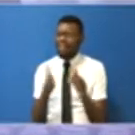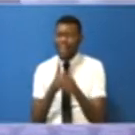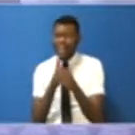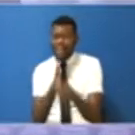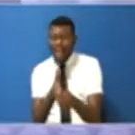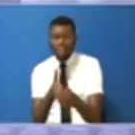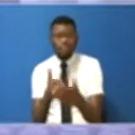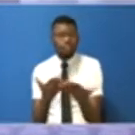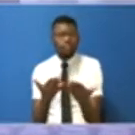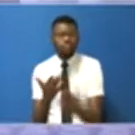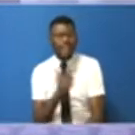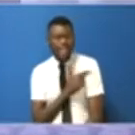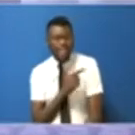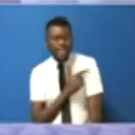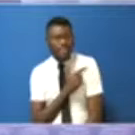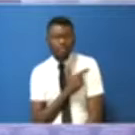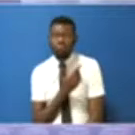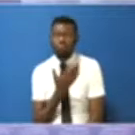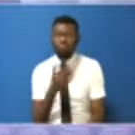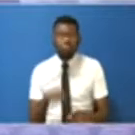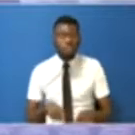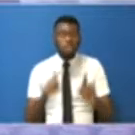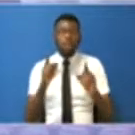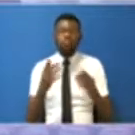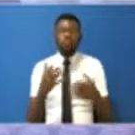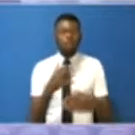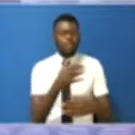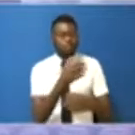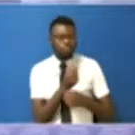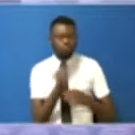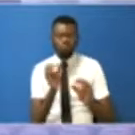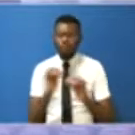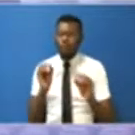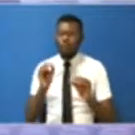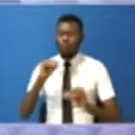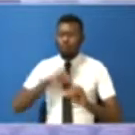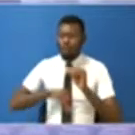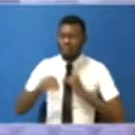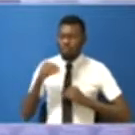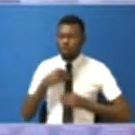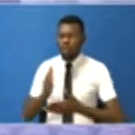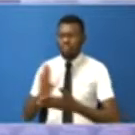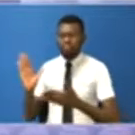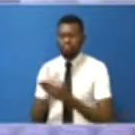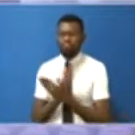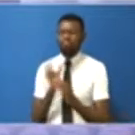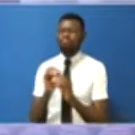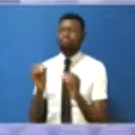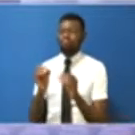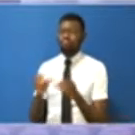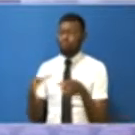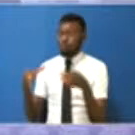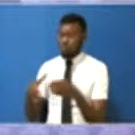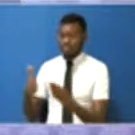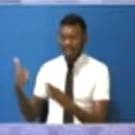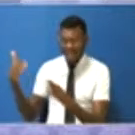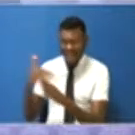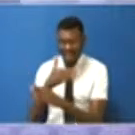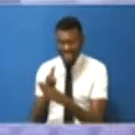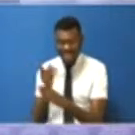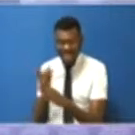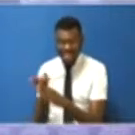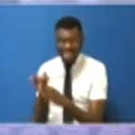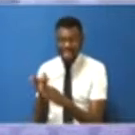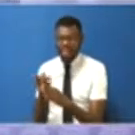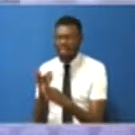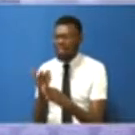who fail to master the courage and the guts and the resilience to deal with corruption that is what cartels are cartels are a